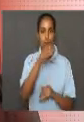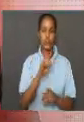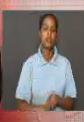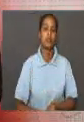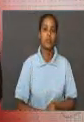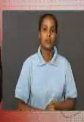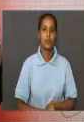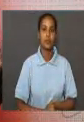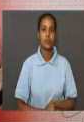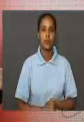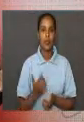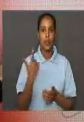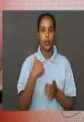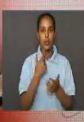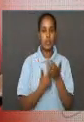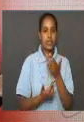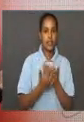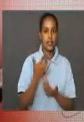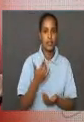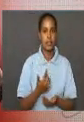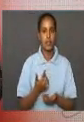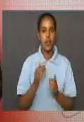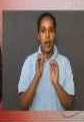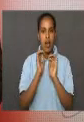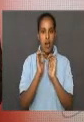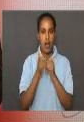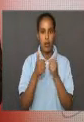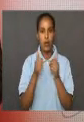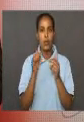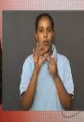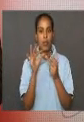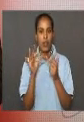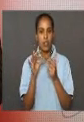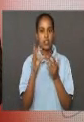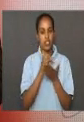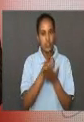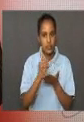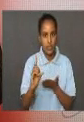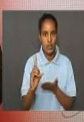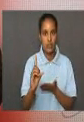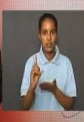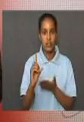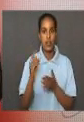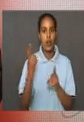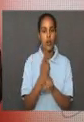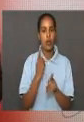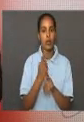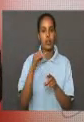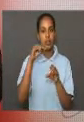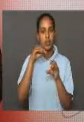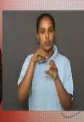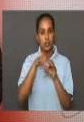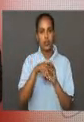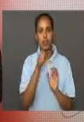solutions. We discussed how preferential discharge occurs in